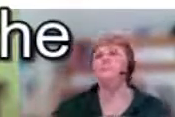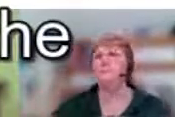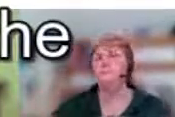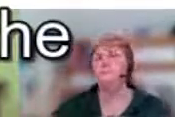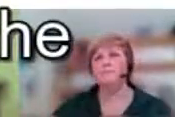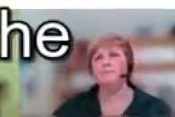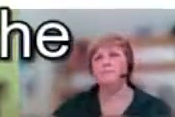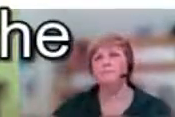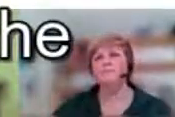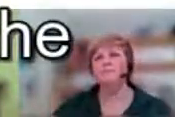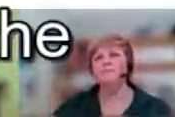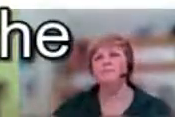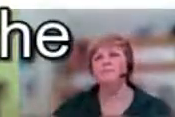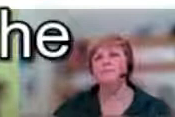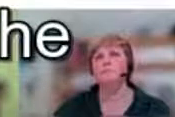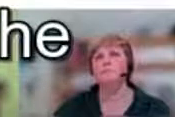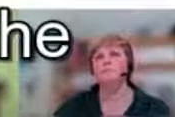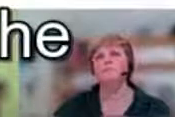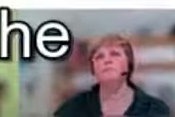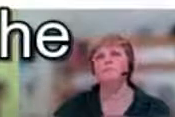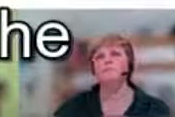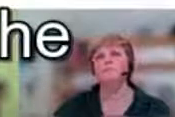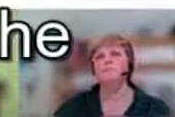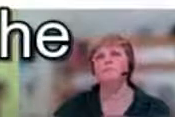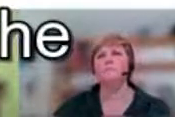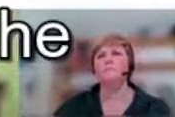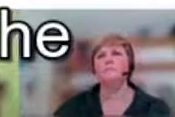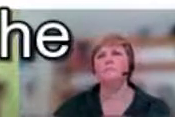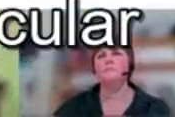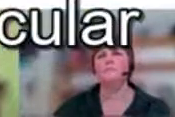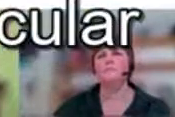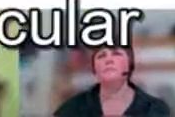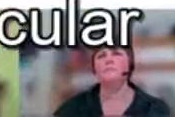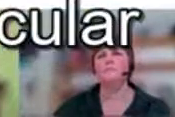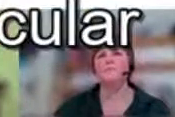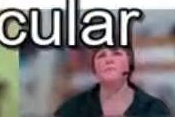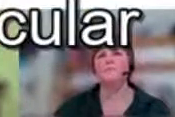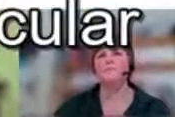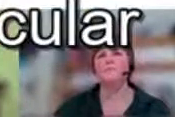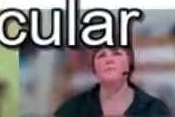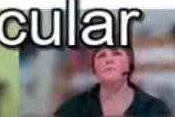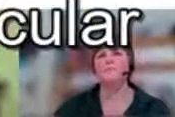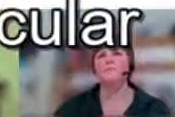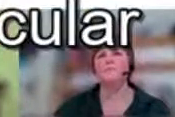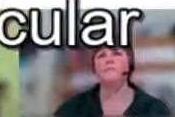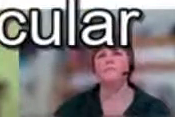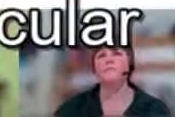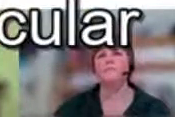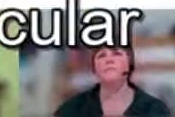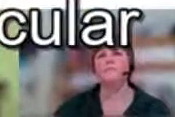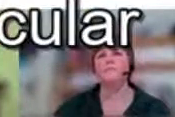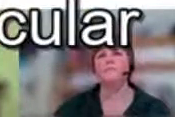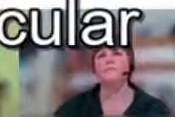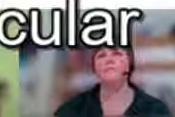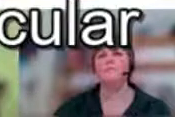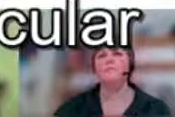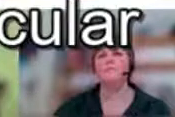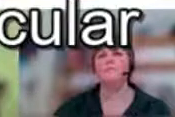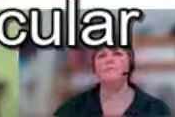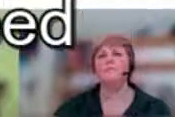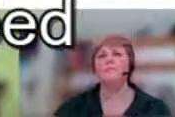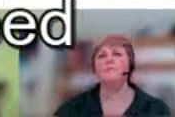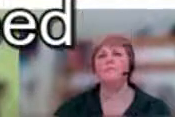road opens. Most routes would not be affected, and the impact of the individual passengers would depend on where they got on and got off a